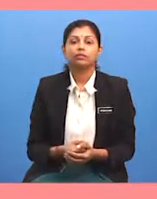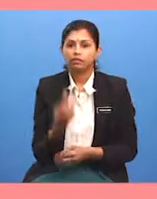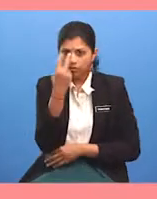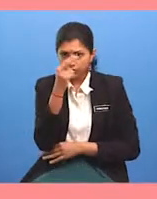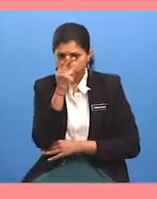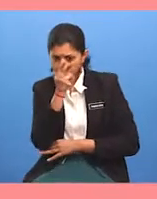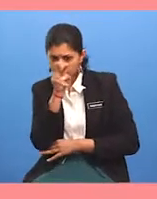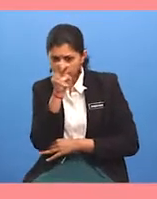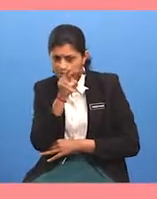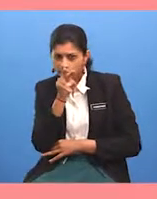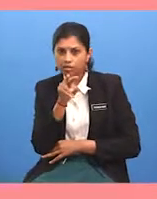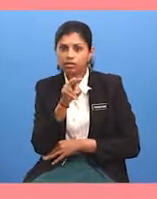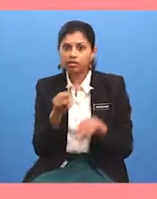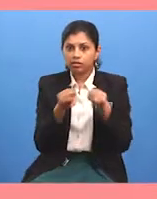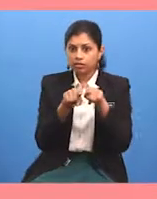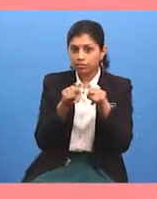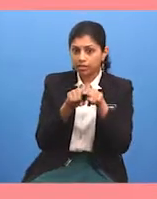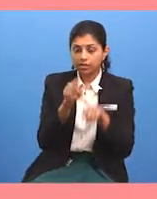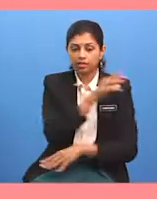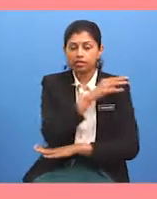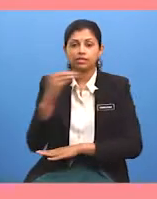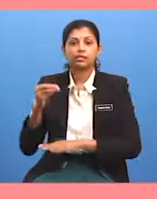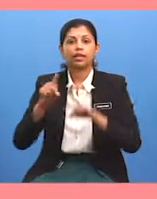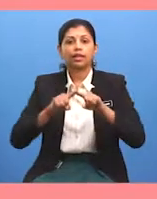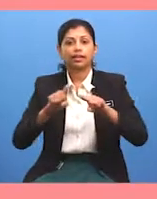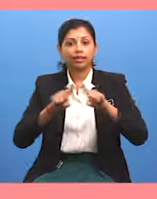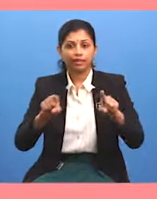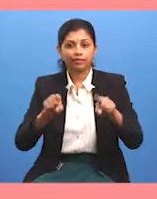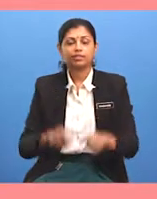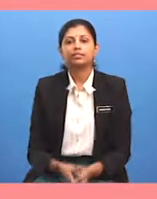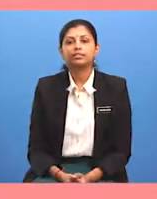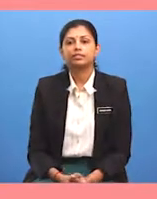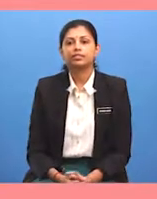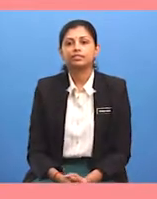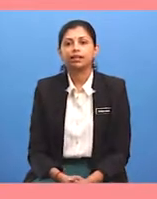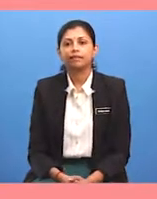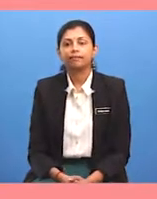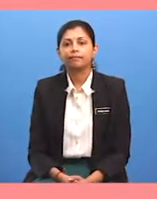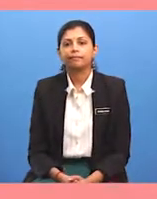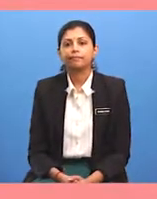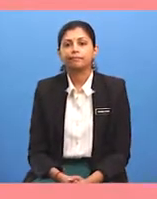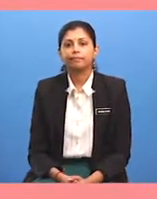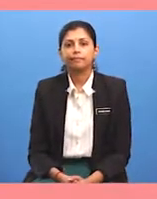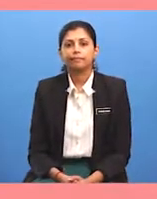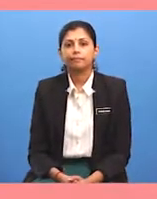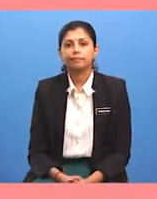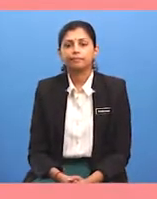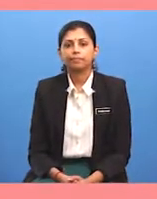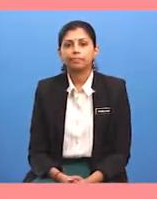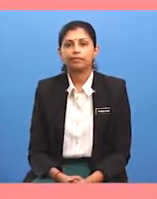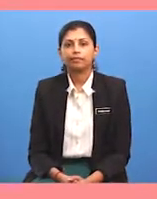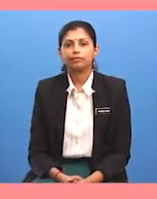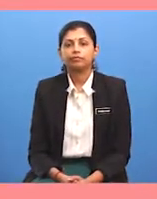an eye out for similarities and differences.